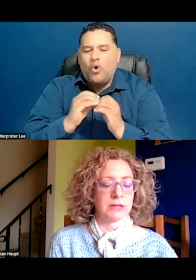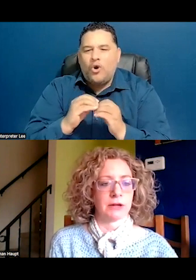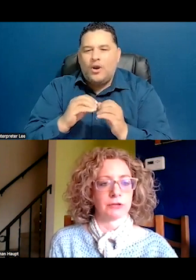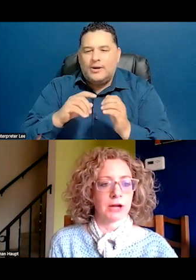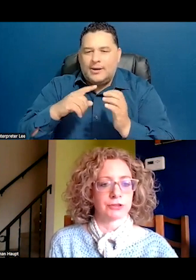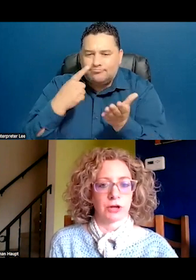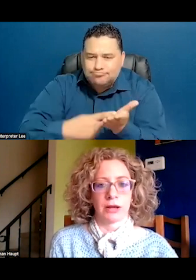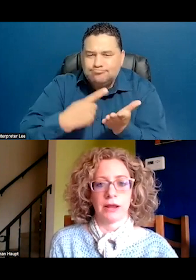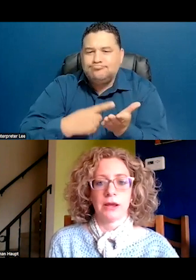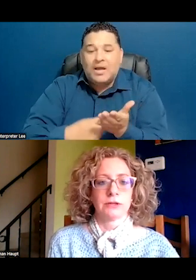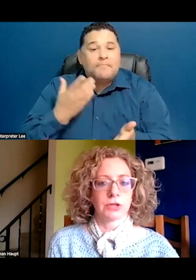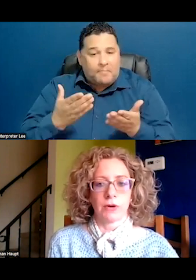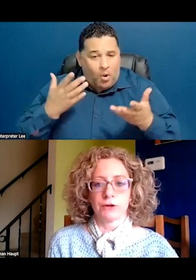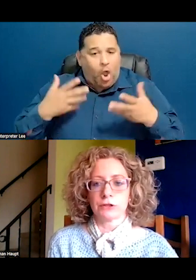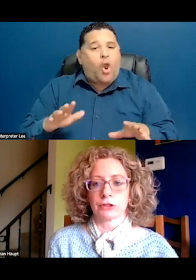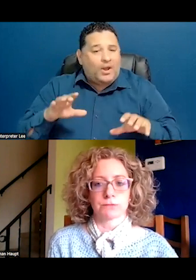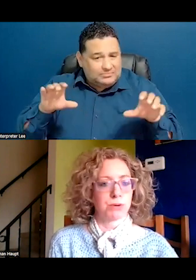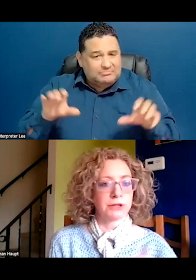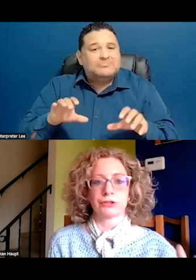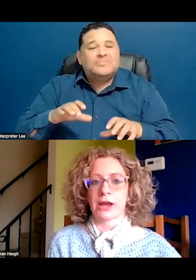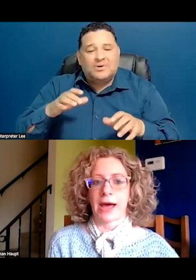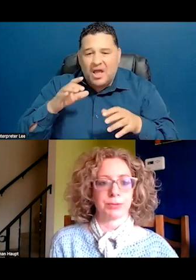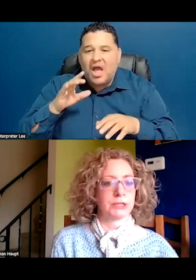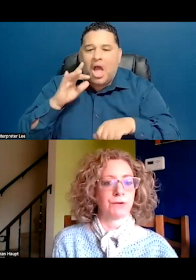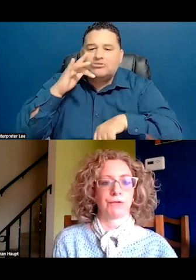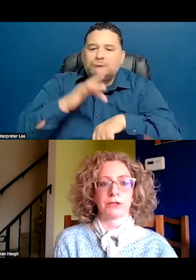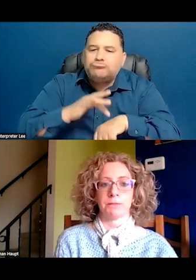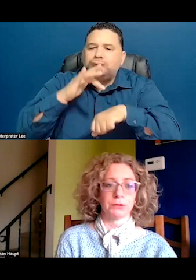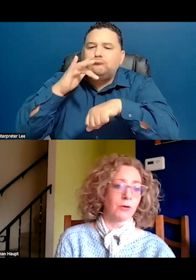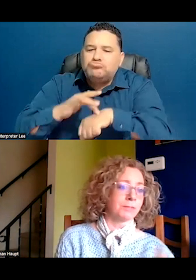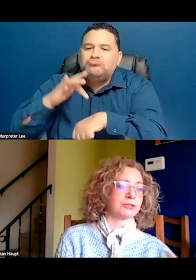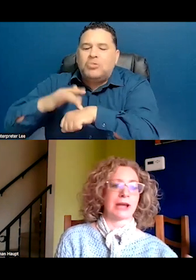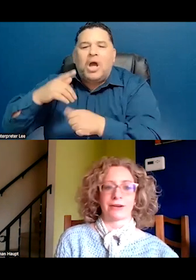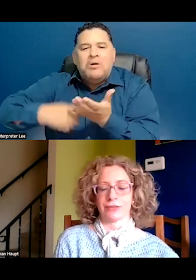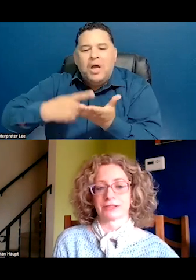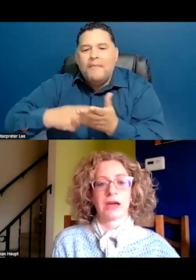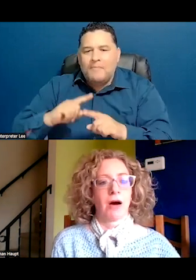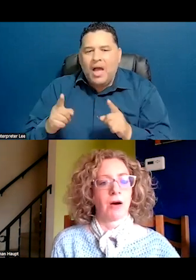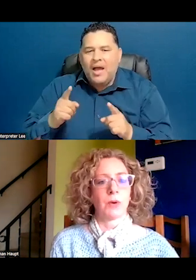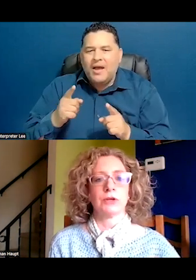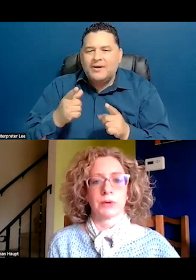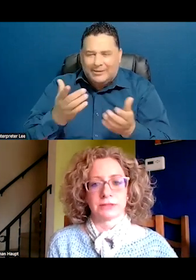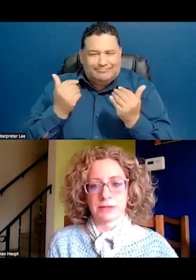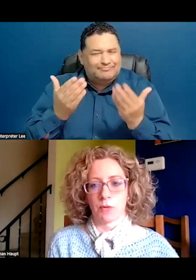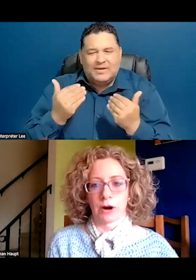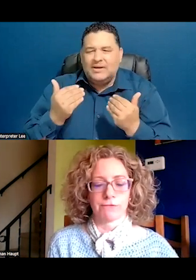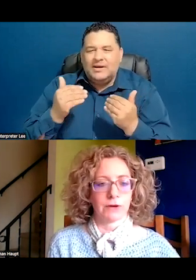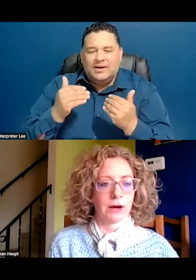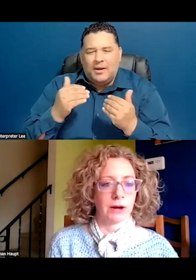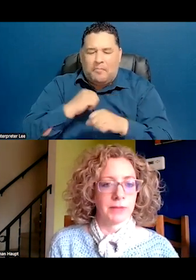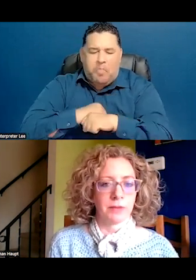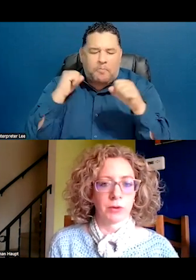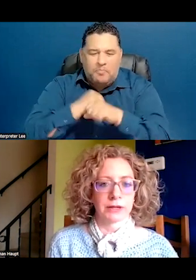already been done or touched on. So if you could just put in the chat, please feel free to blow up the chat on this, on what you want to see more